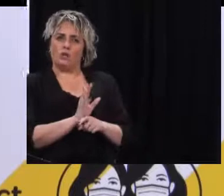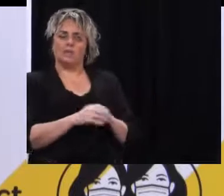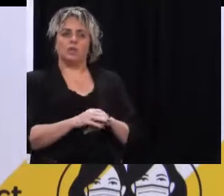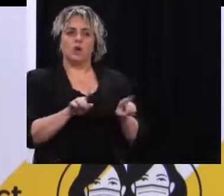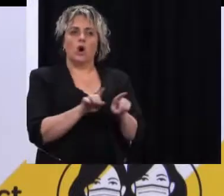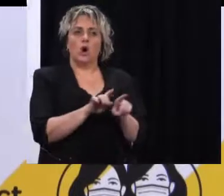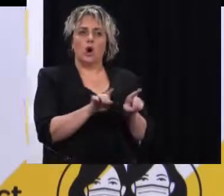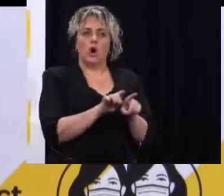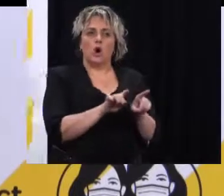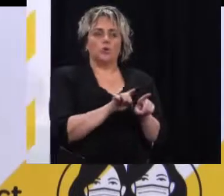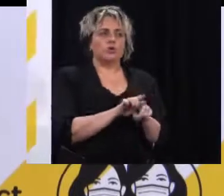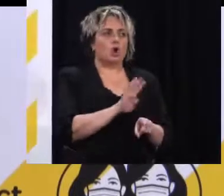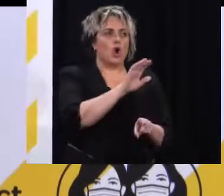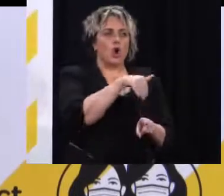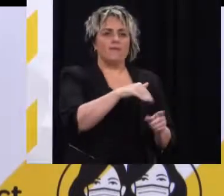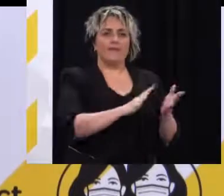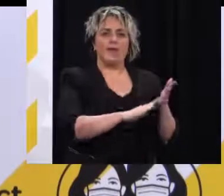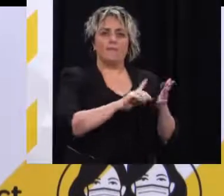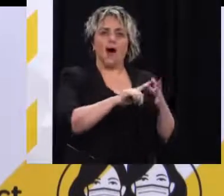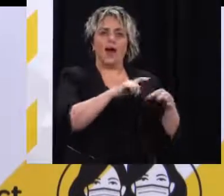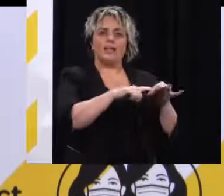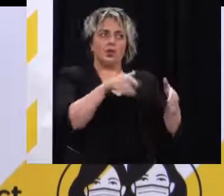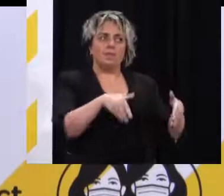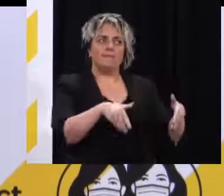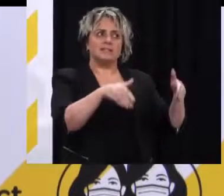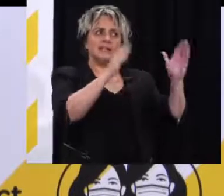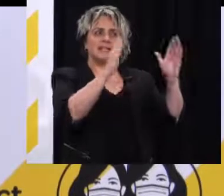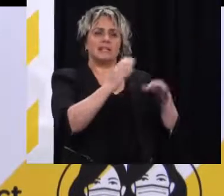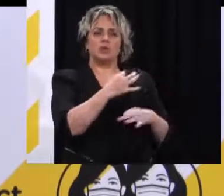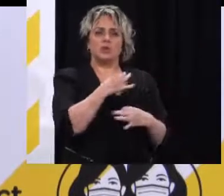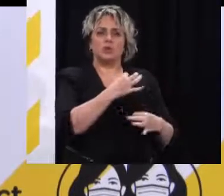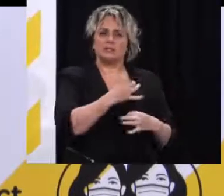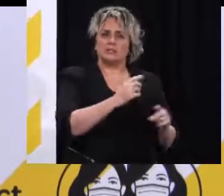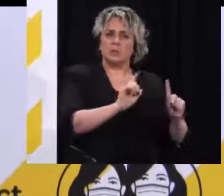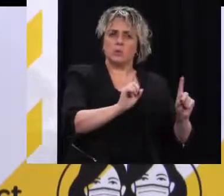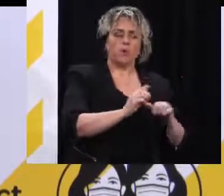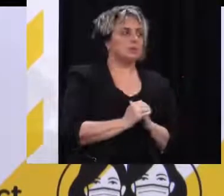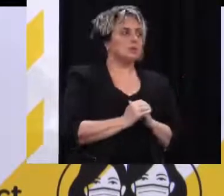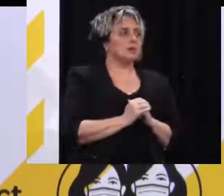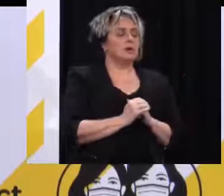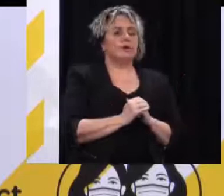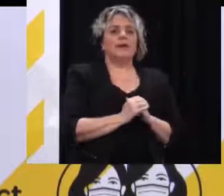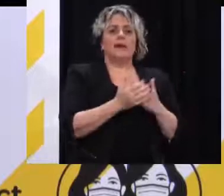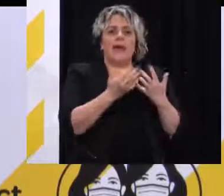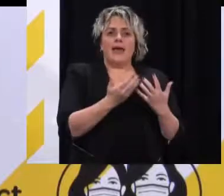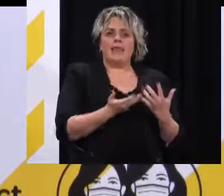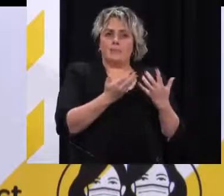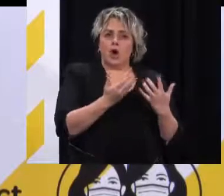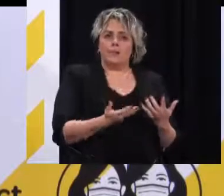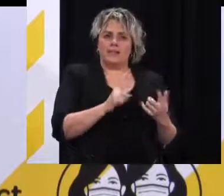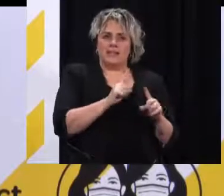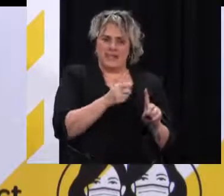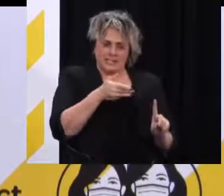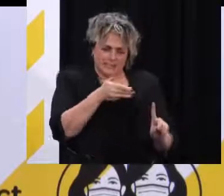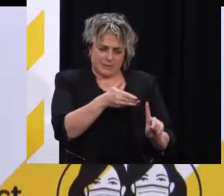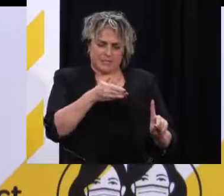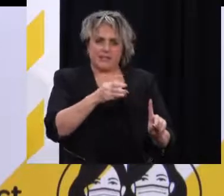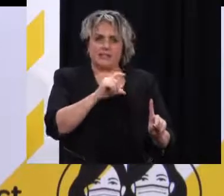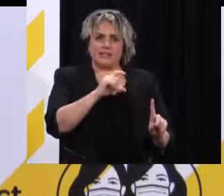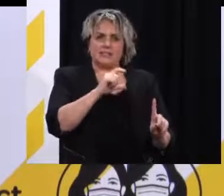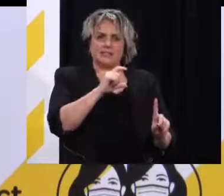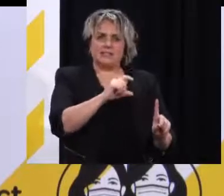MIQ? How much of a risk does it pose to the community in New Zealand? Well, at the moment, that's a variant of interest, and we've had just